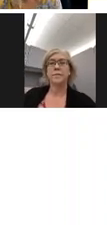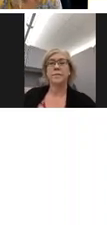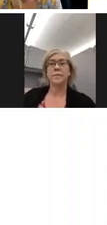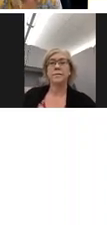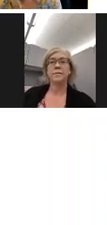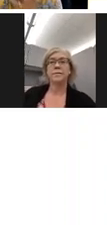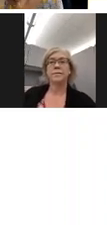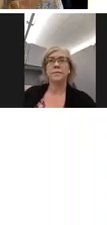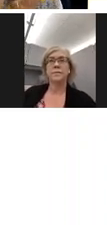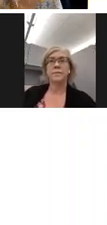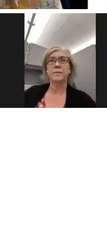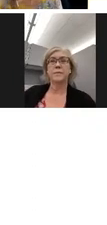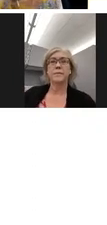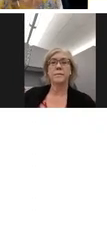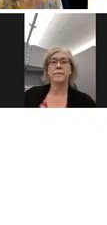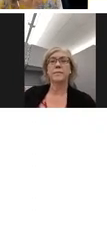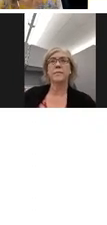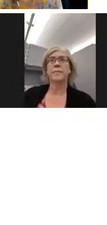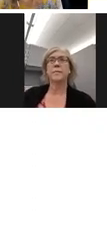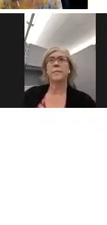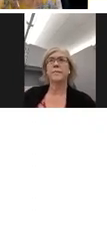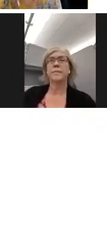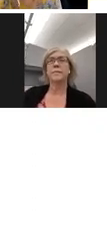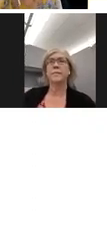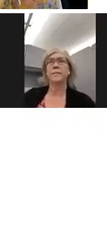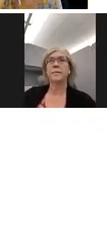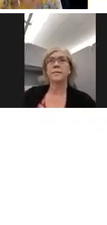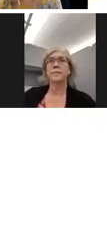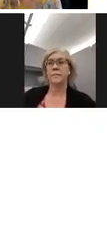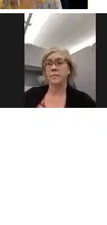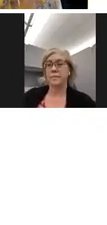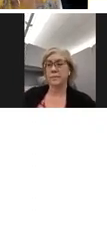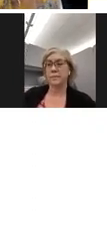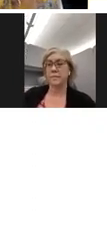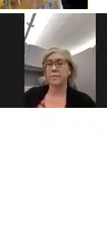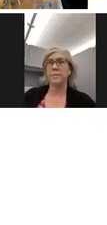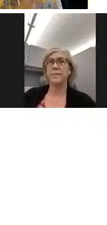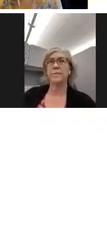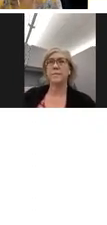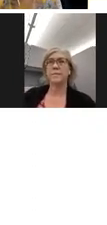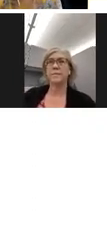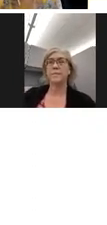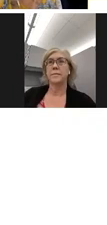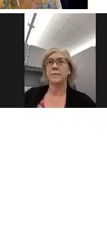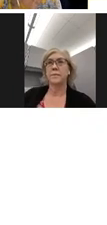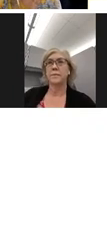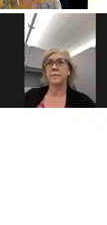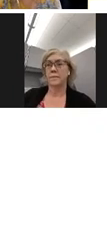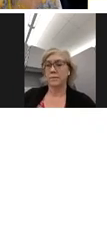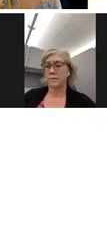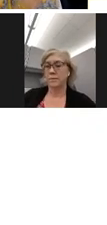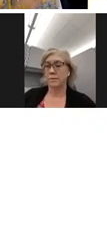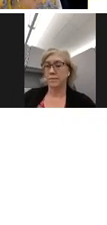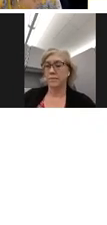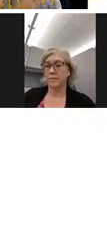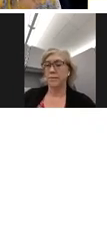We stay connected to the community. As you'll see going forward, our programs are always expanding to meet